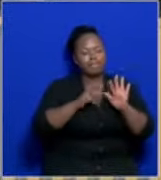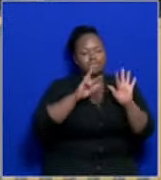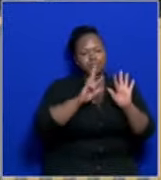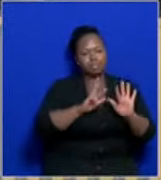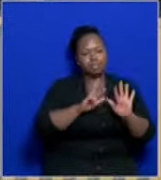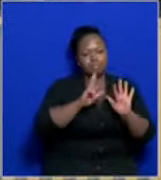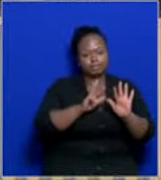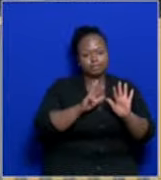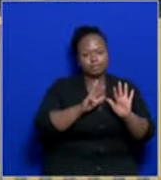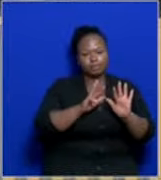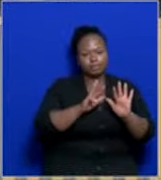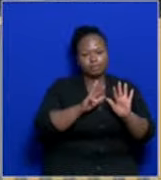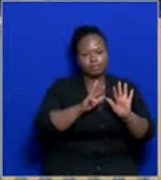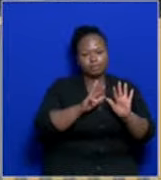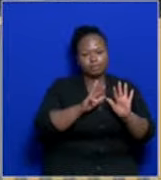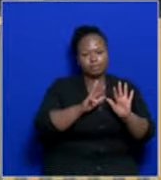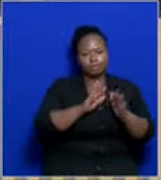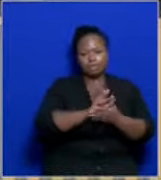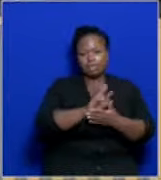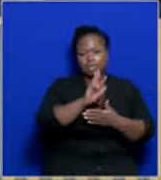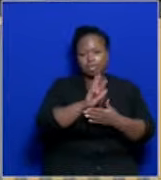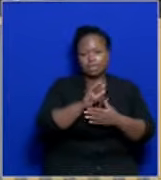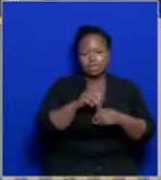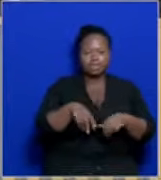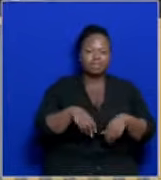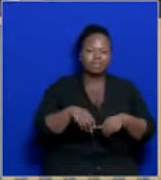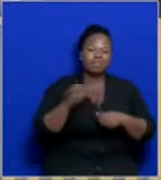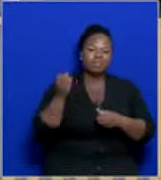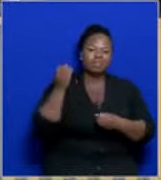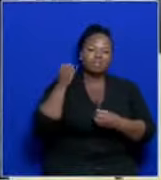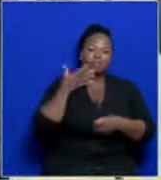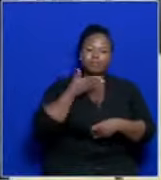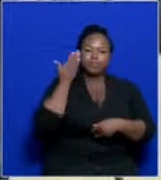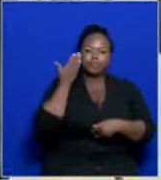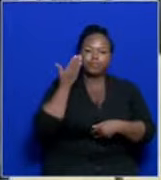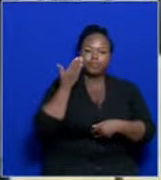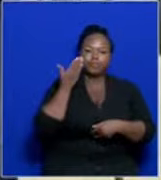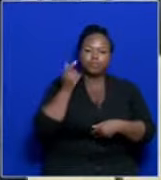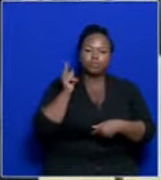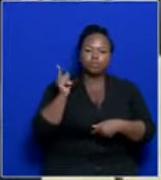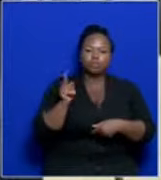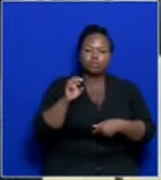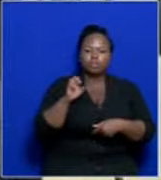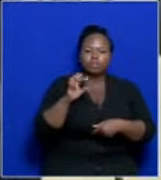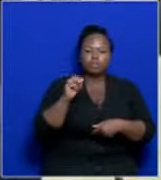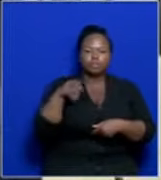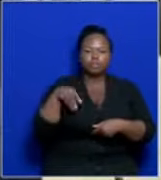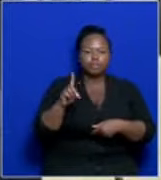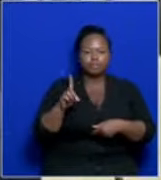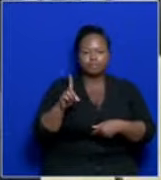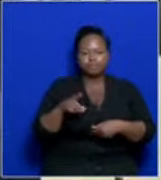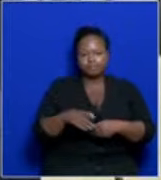This chapter is called Lack of Feedback to EMPD. Basically, I